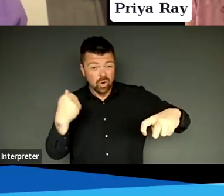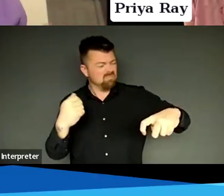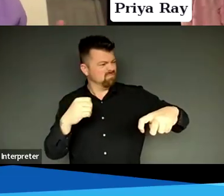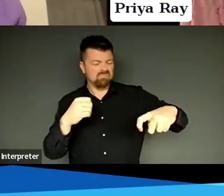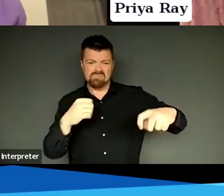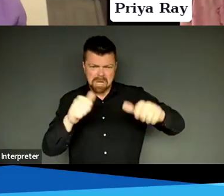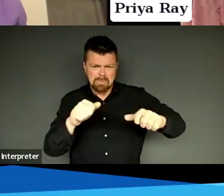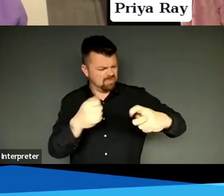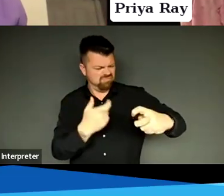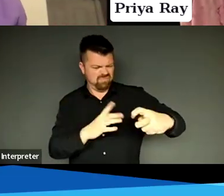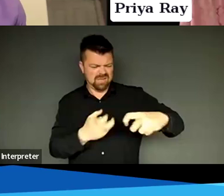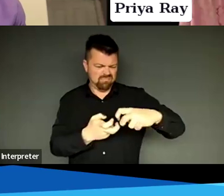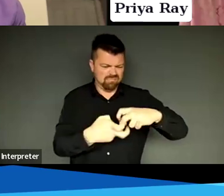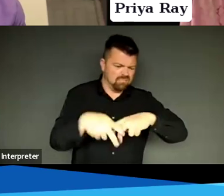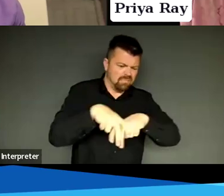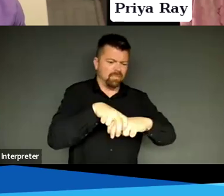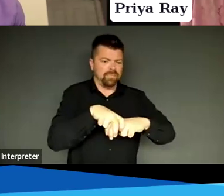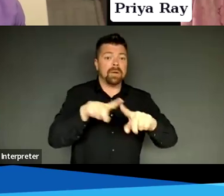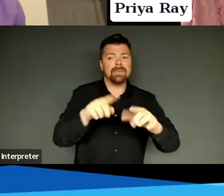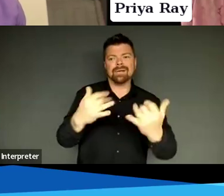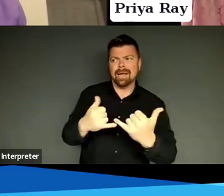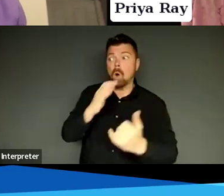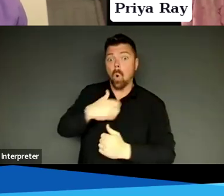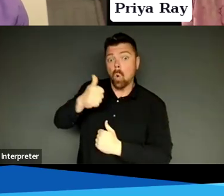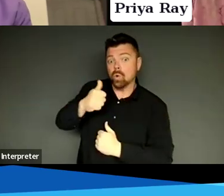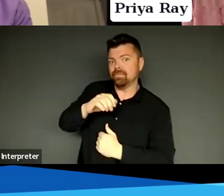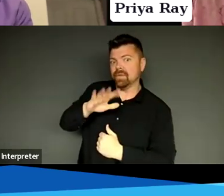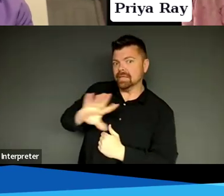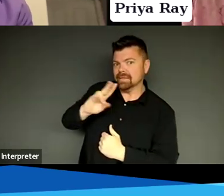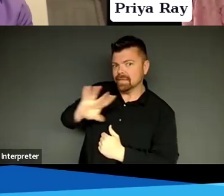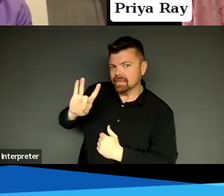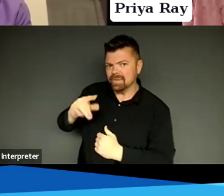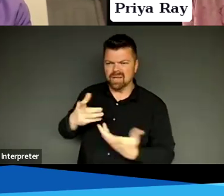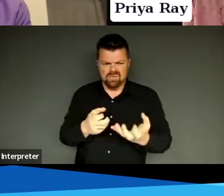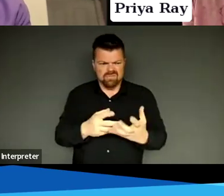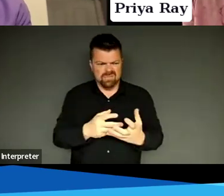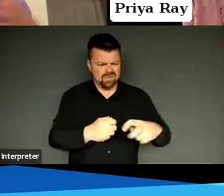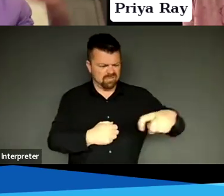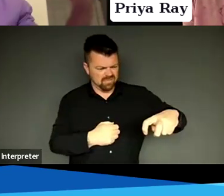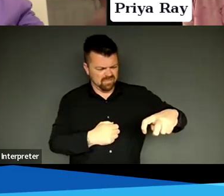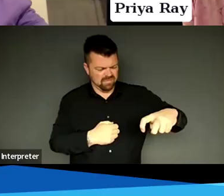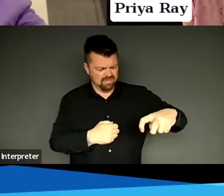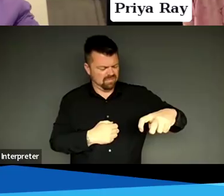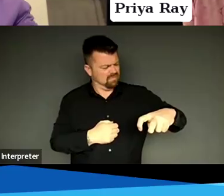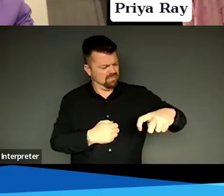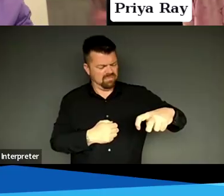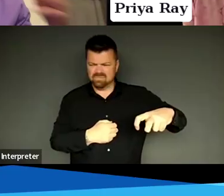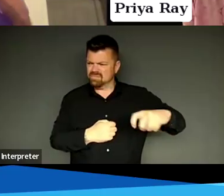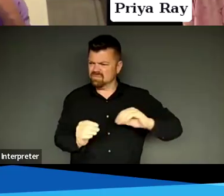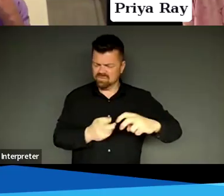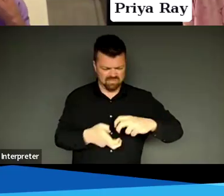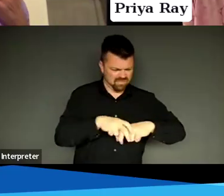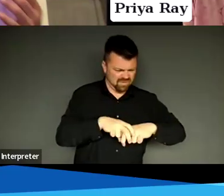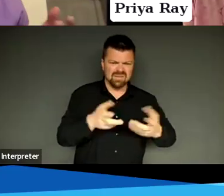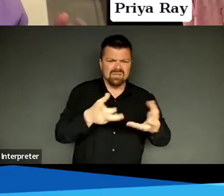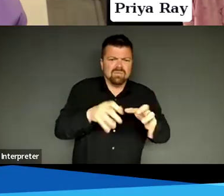I'm 57 going on 58, I didn't even want to attempt to try that transfer. So now we got to go into another room. Maybe a couple of months ago, I